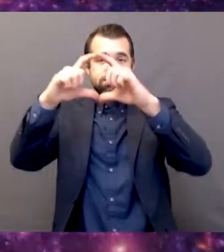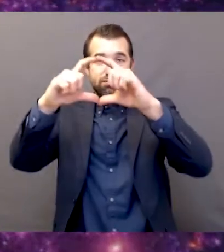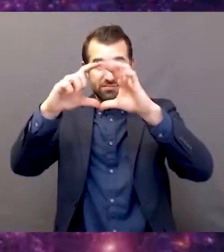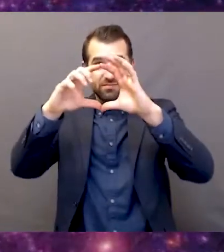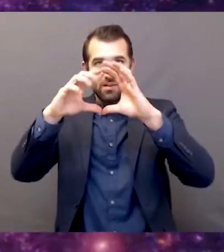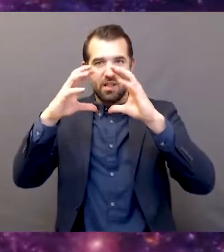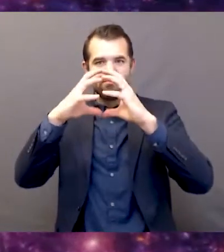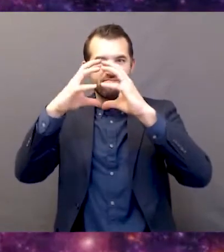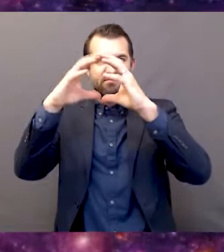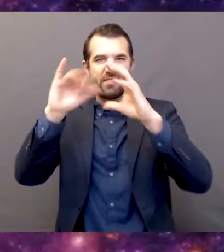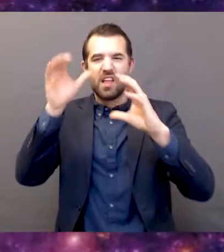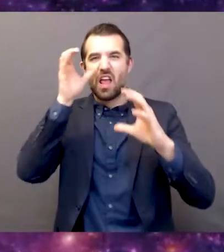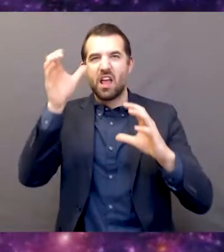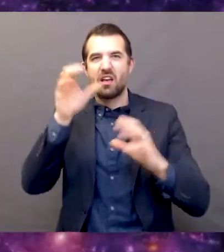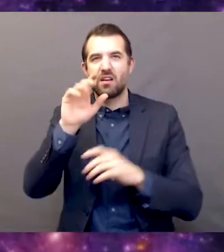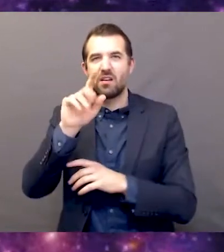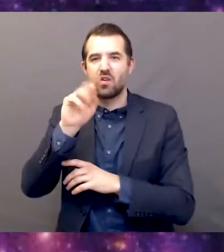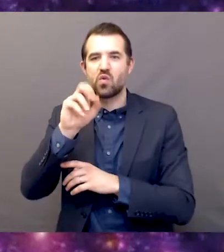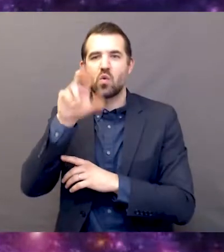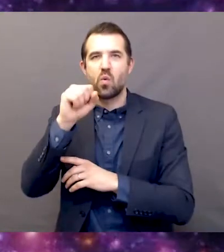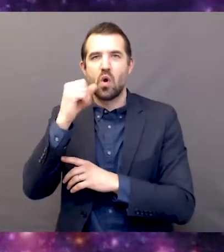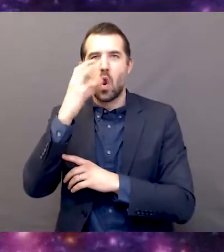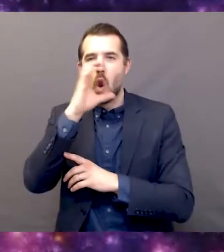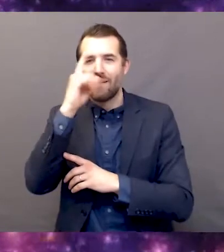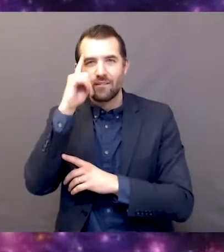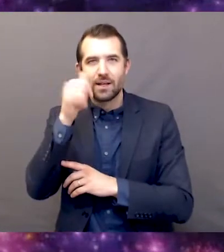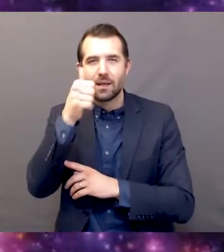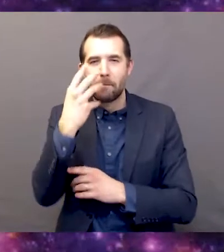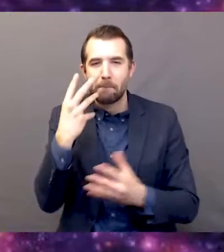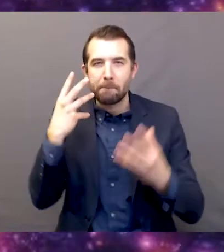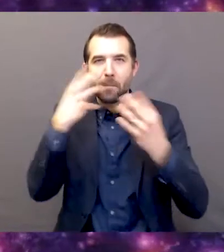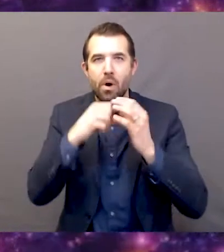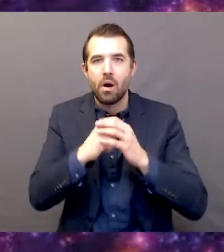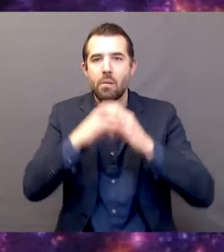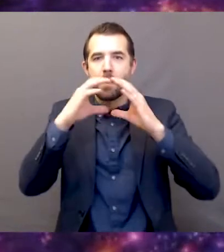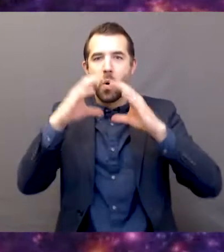YouTube, you can find examples of beautiful smoke rings, and you see such a one here.